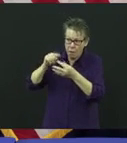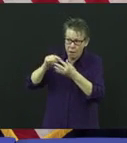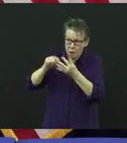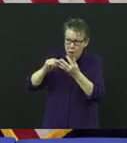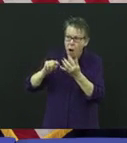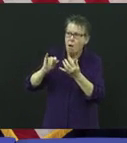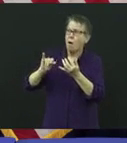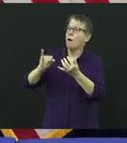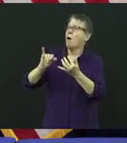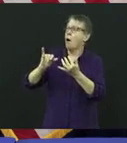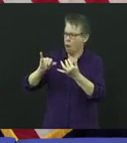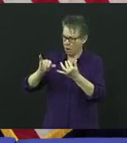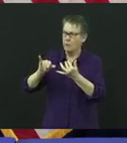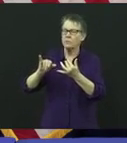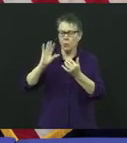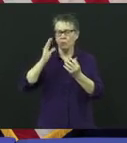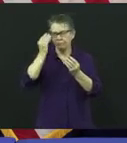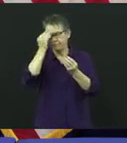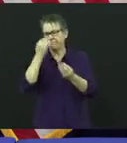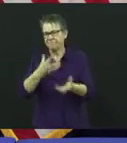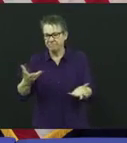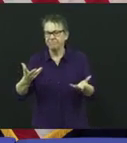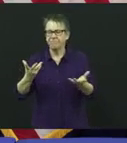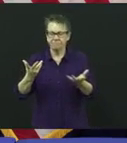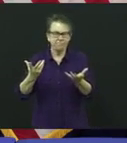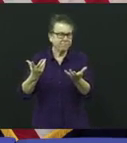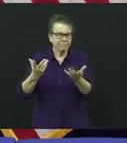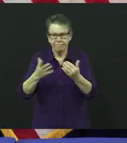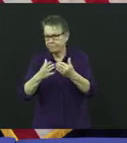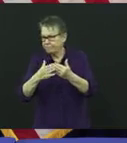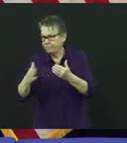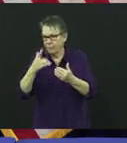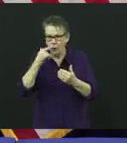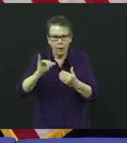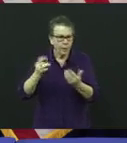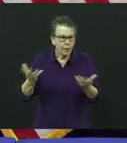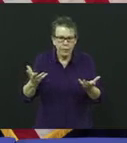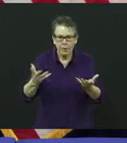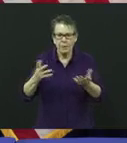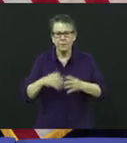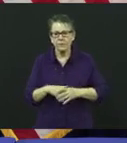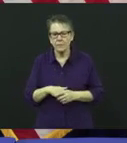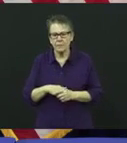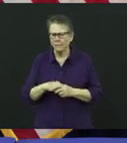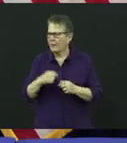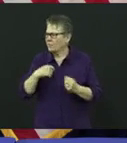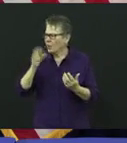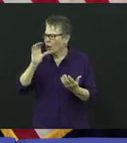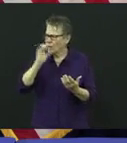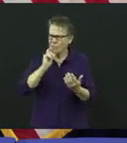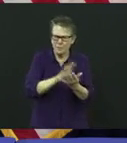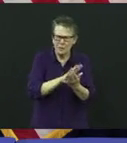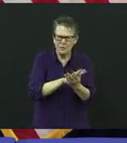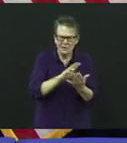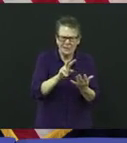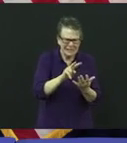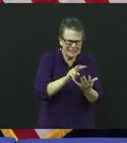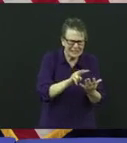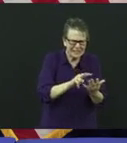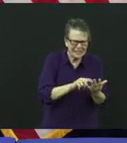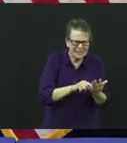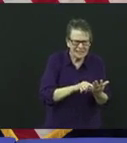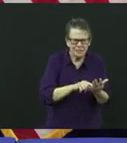And I believe, I'm trying to find my actual wording here, it might be here, but I think I said graduation requirements will not